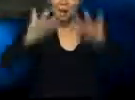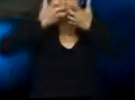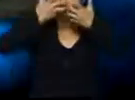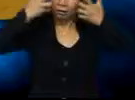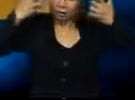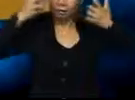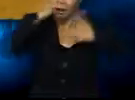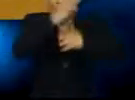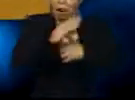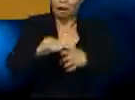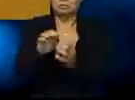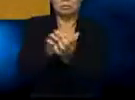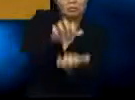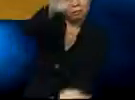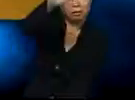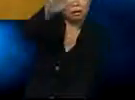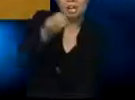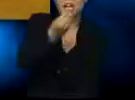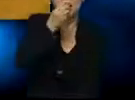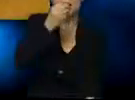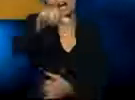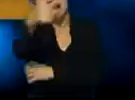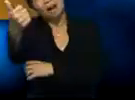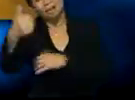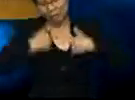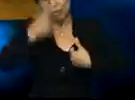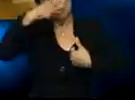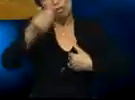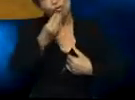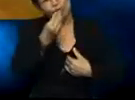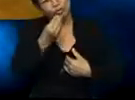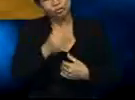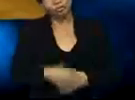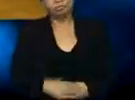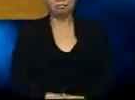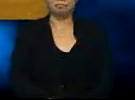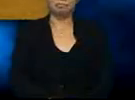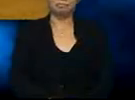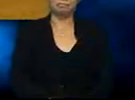Tigers and crocodiles eat other animals for food.